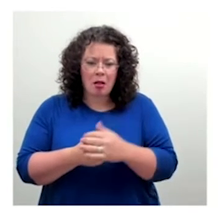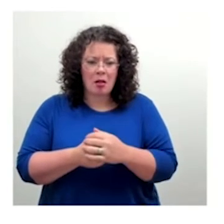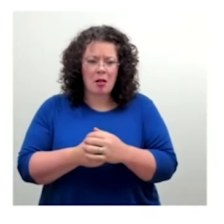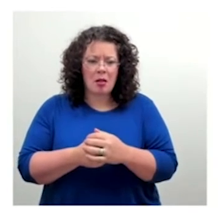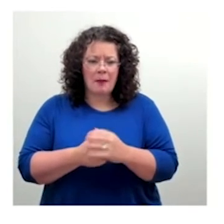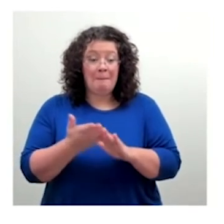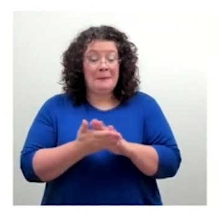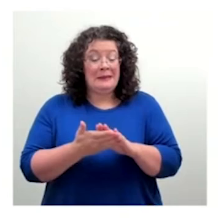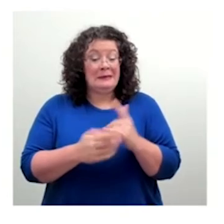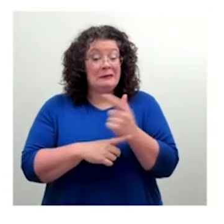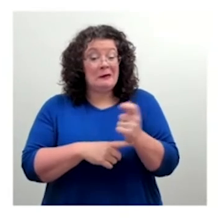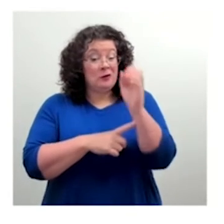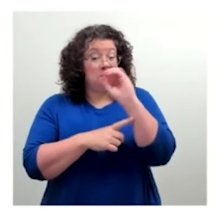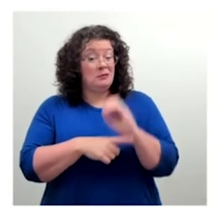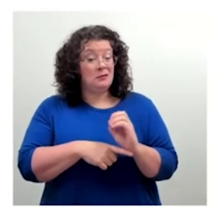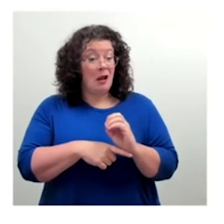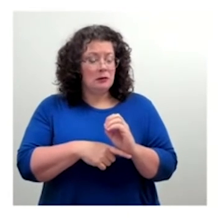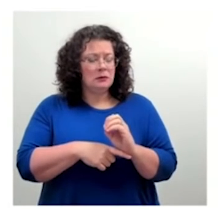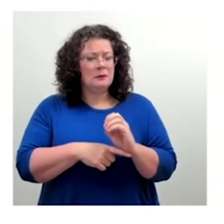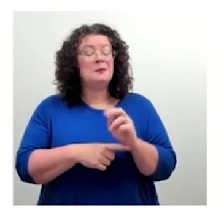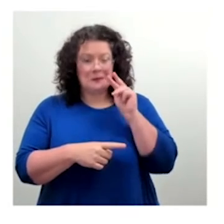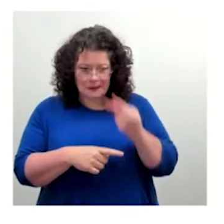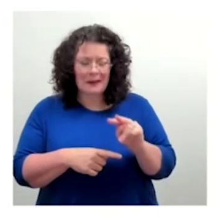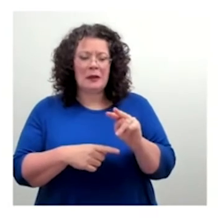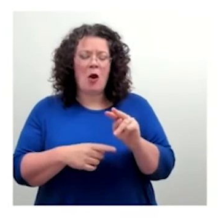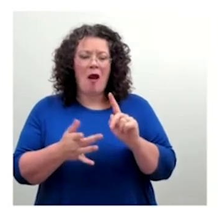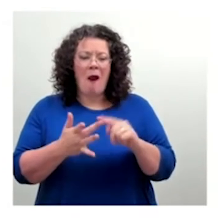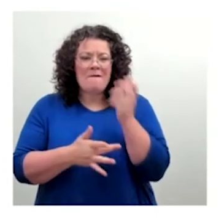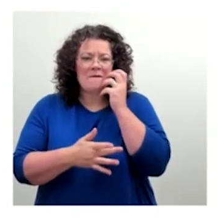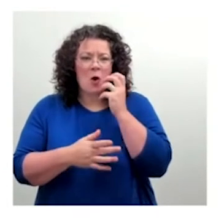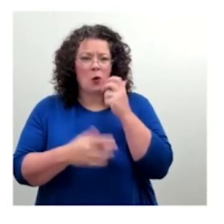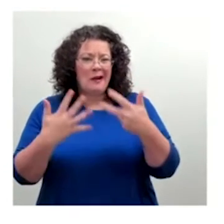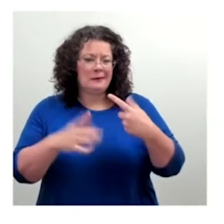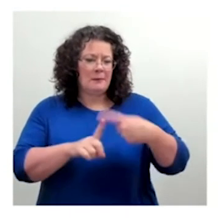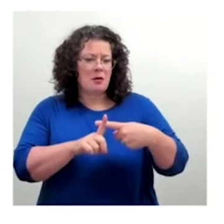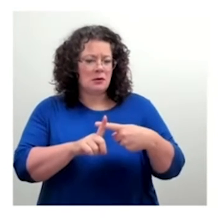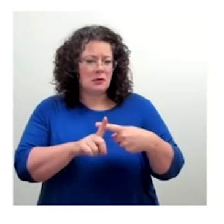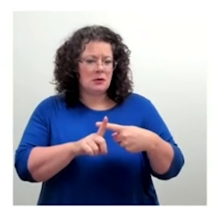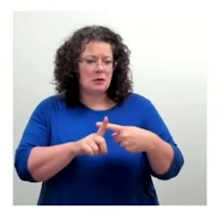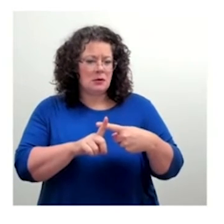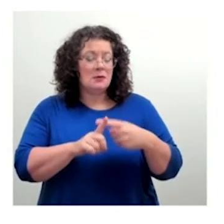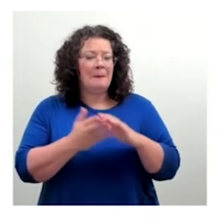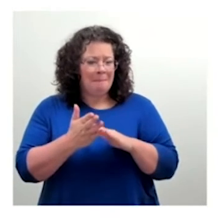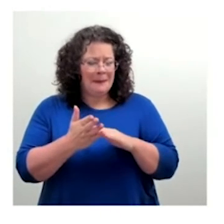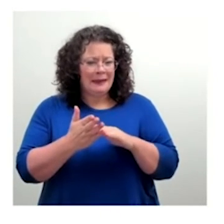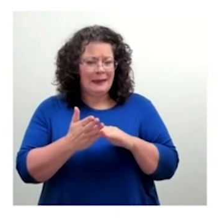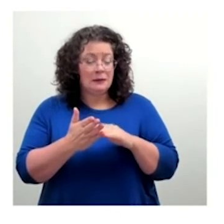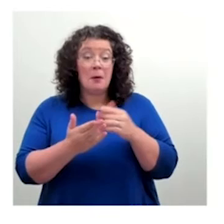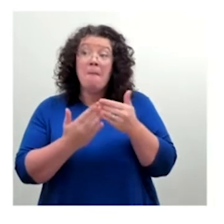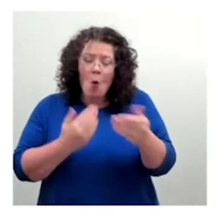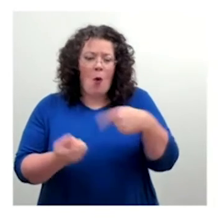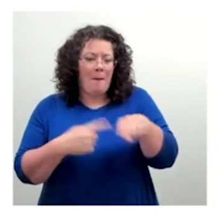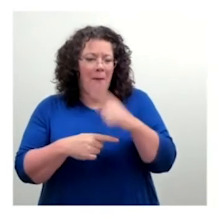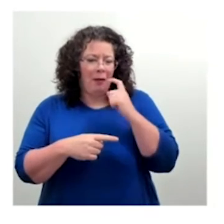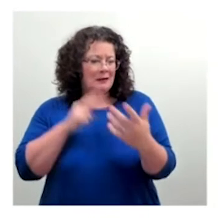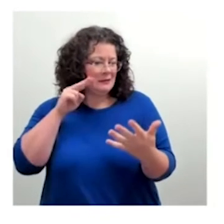catch the people who say, even if they've got a bit of age-related long-sightedness, or they're not quite wearing the right glasses, will they be able to